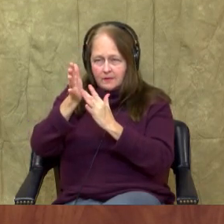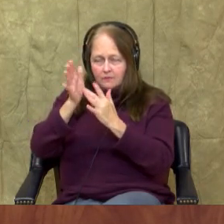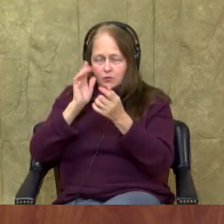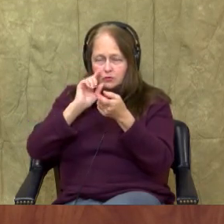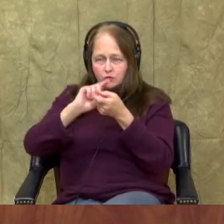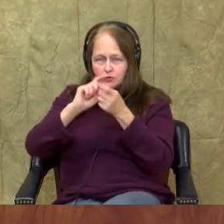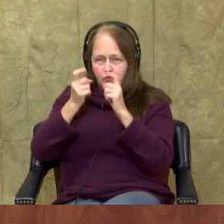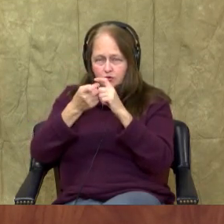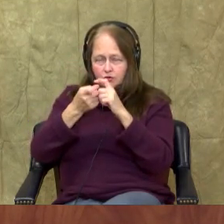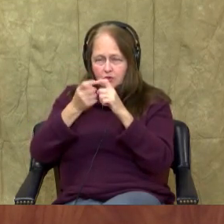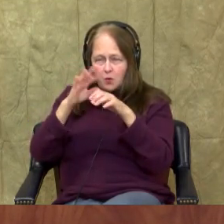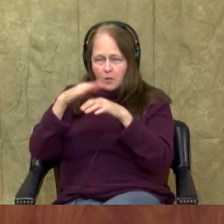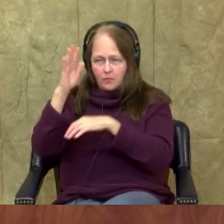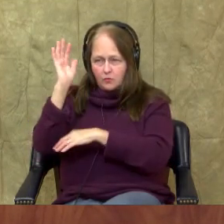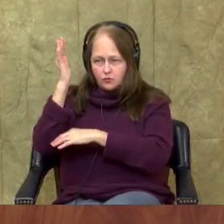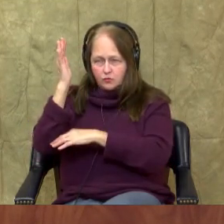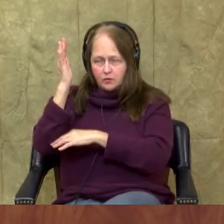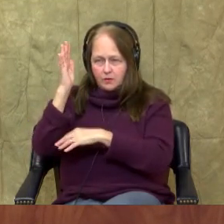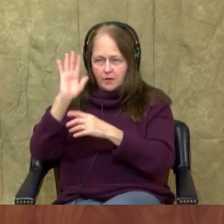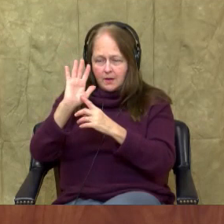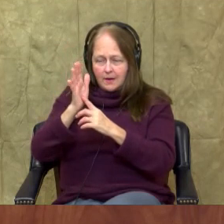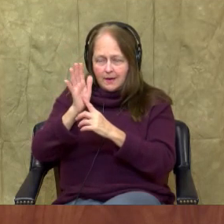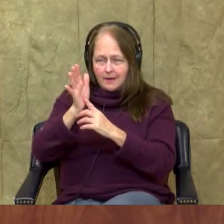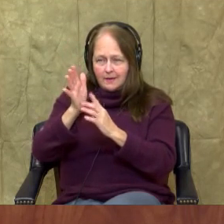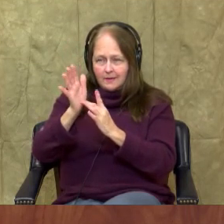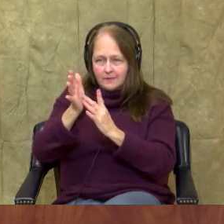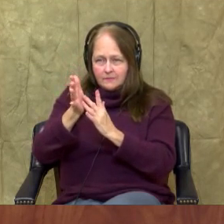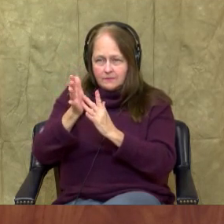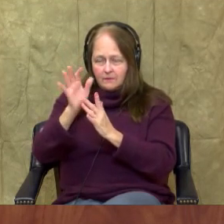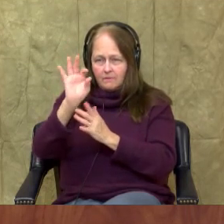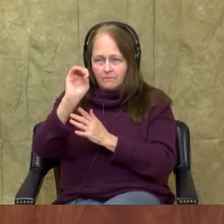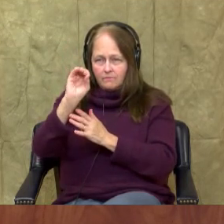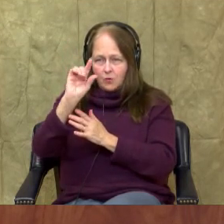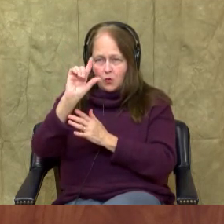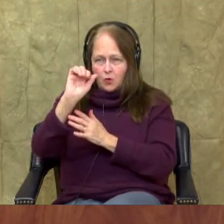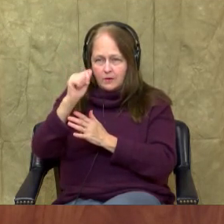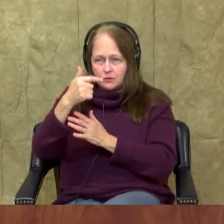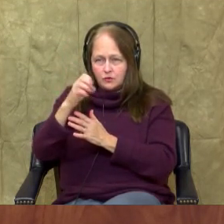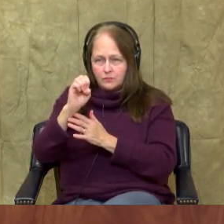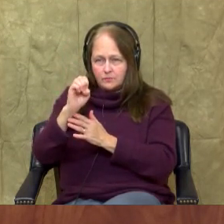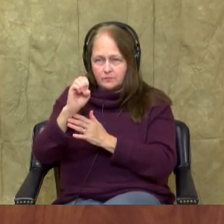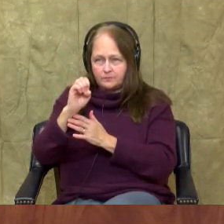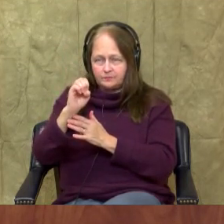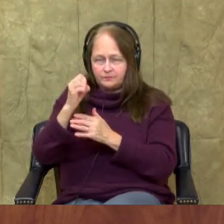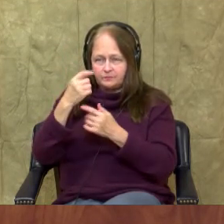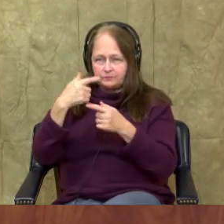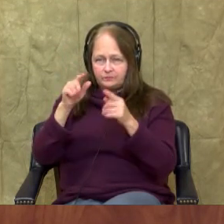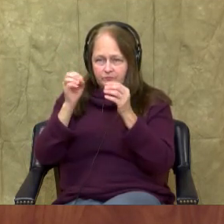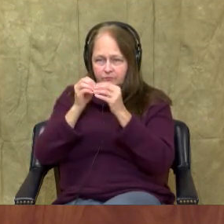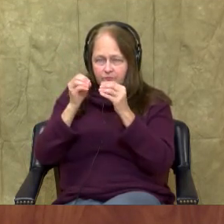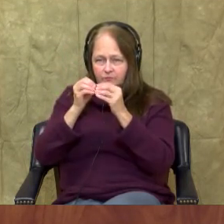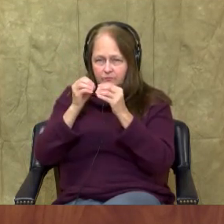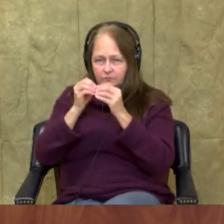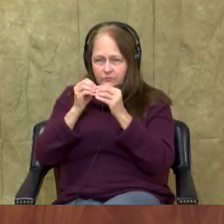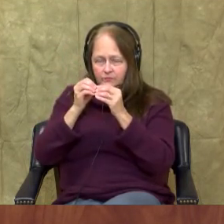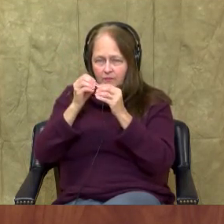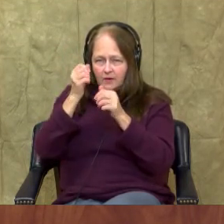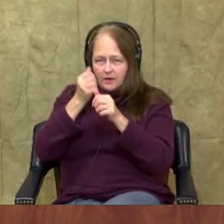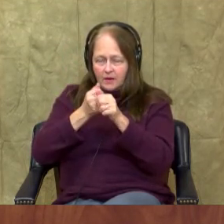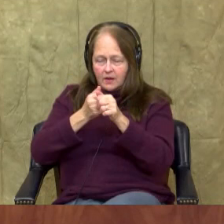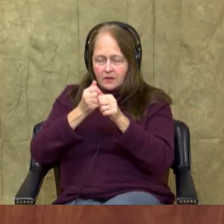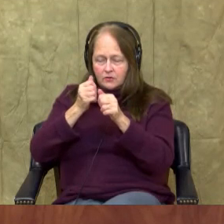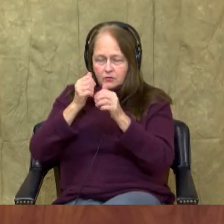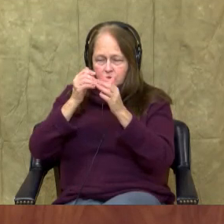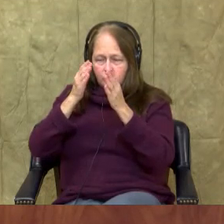would understand that foliage here has to do with the leaves. Let's do a few more. Each student